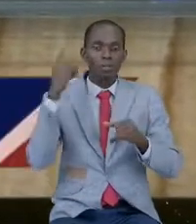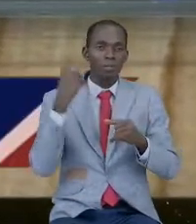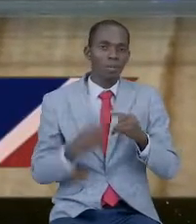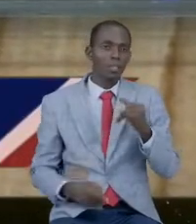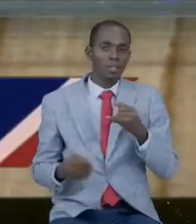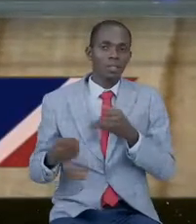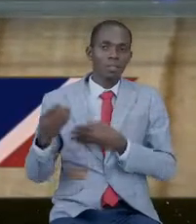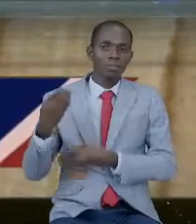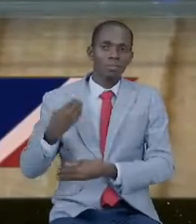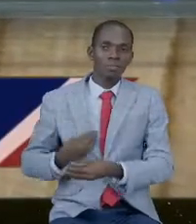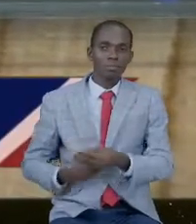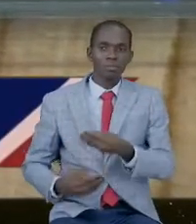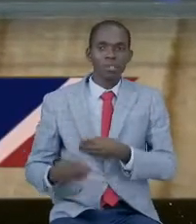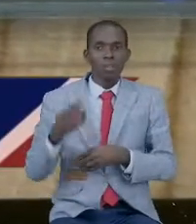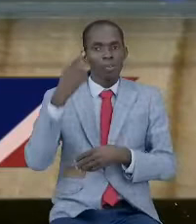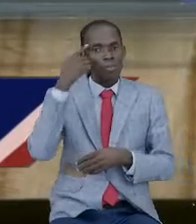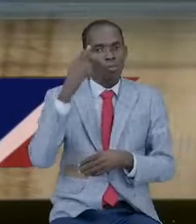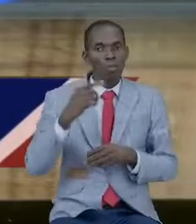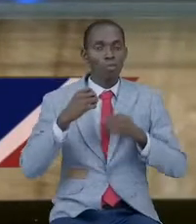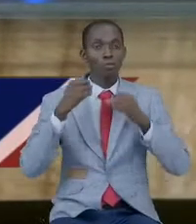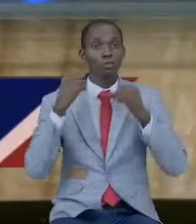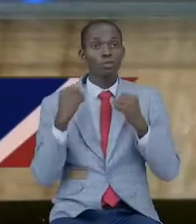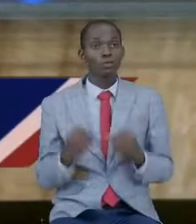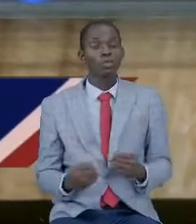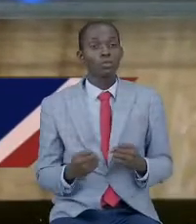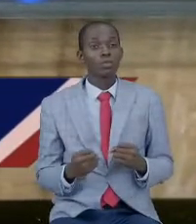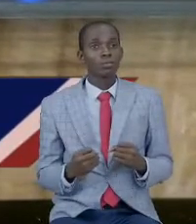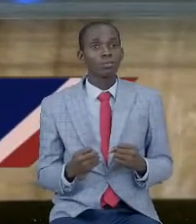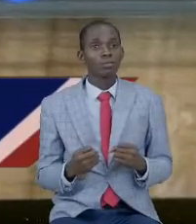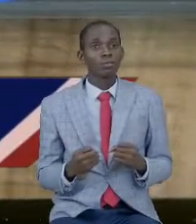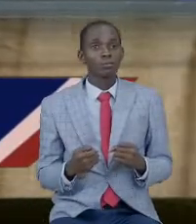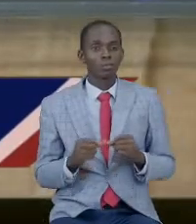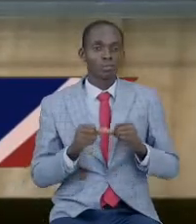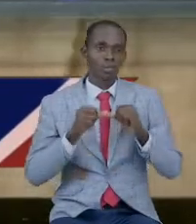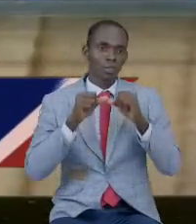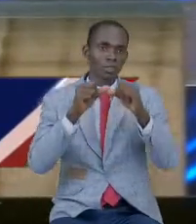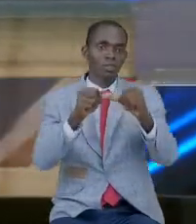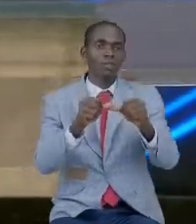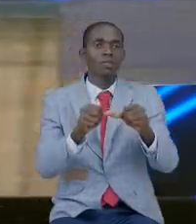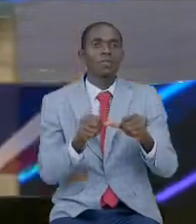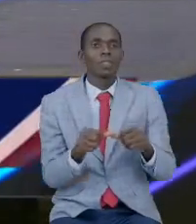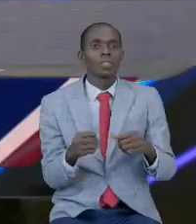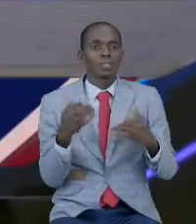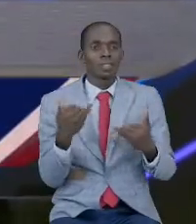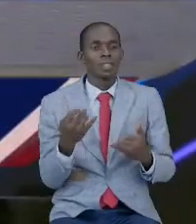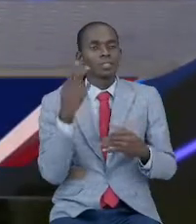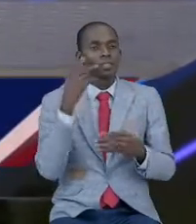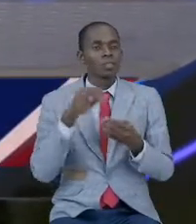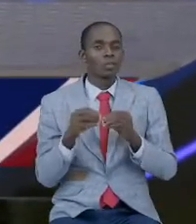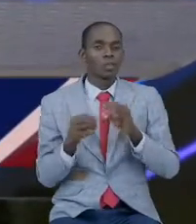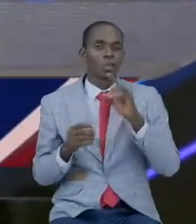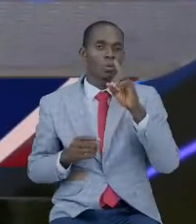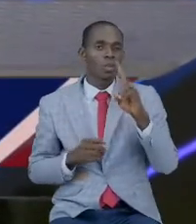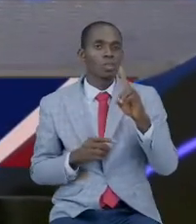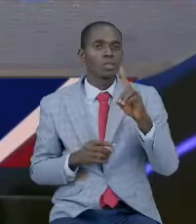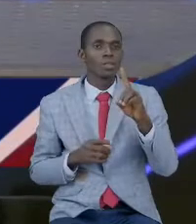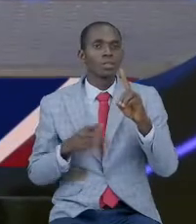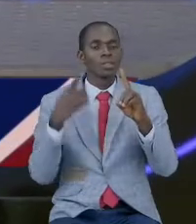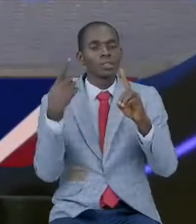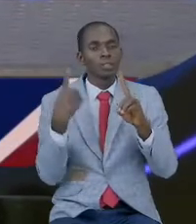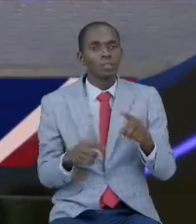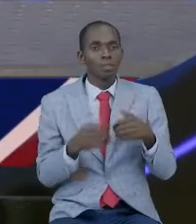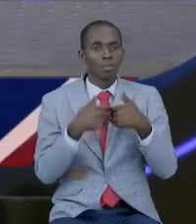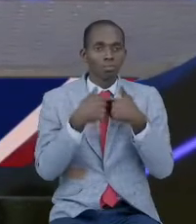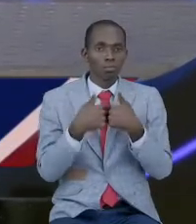inheritance for firm steadfastness. Let's look at number one there. Number one, the